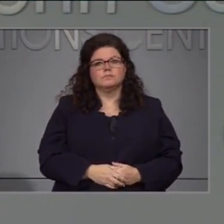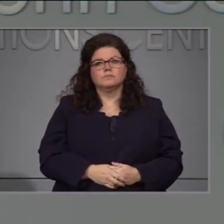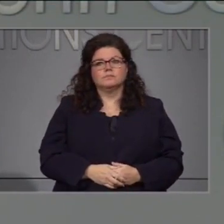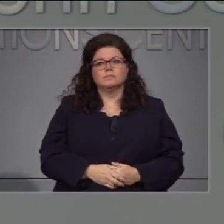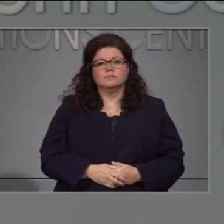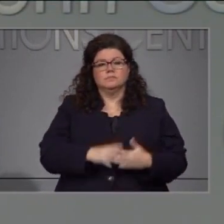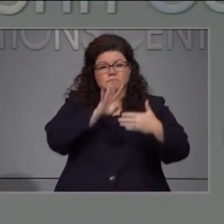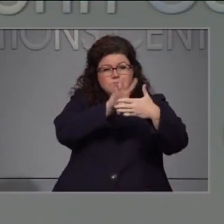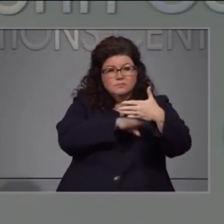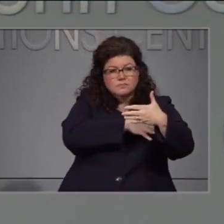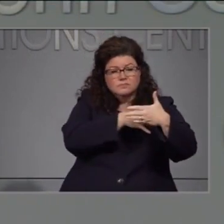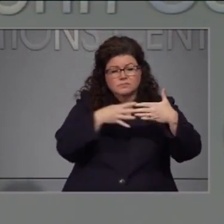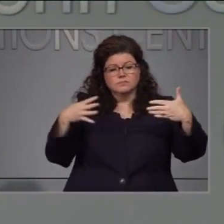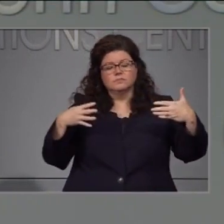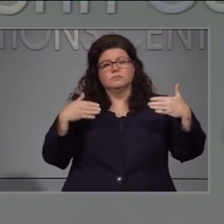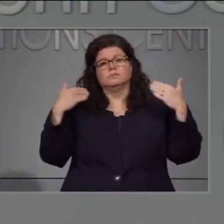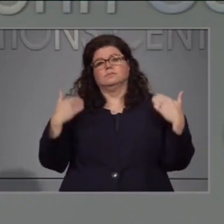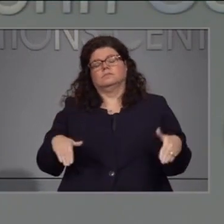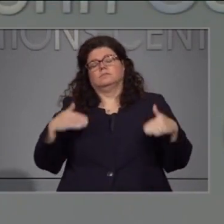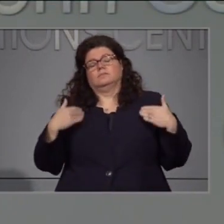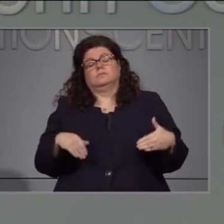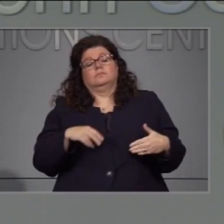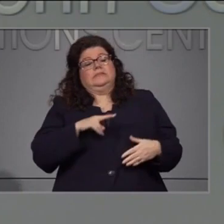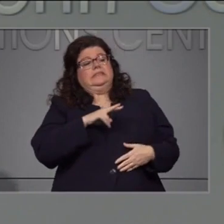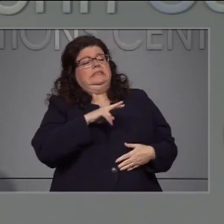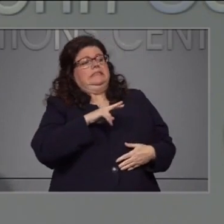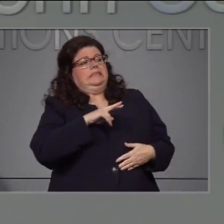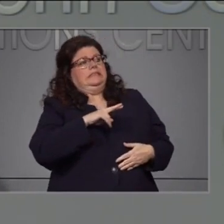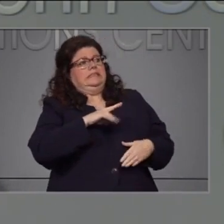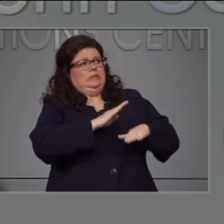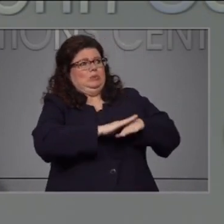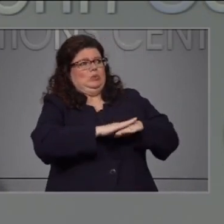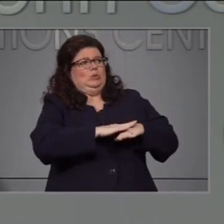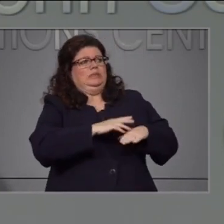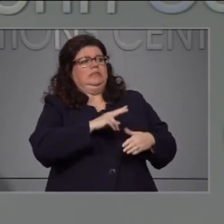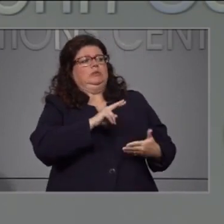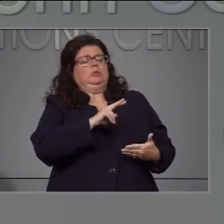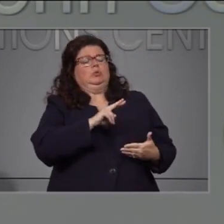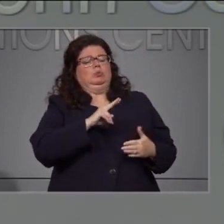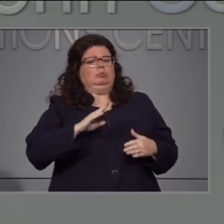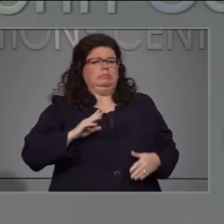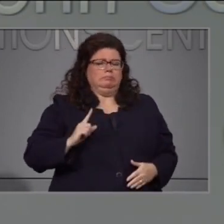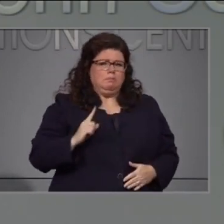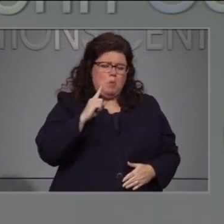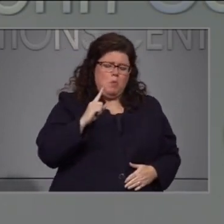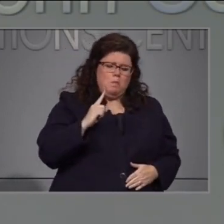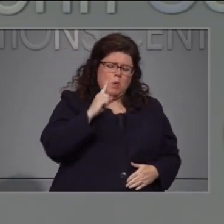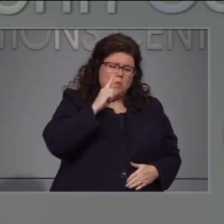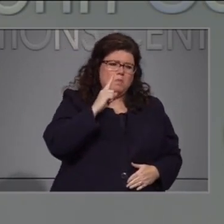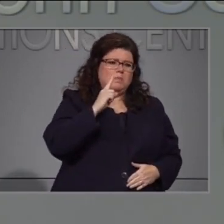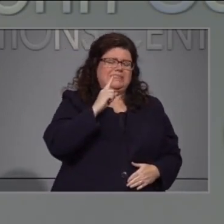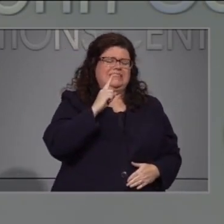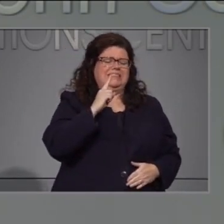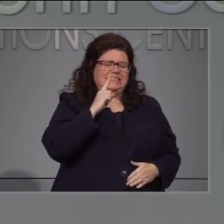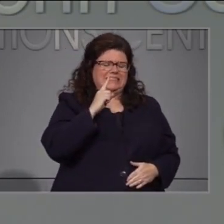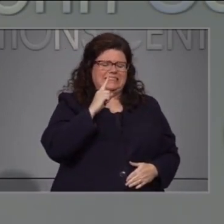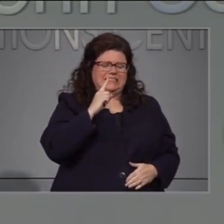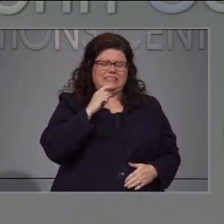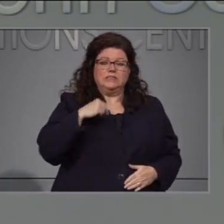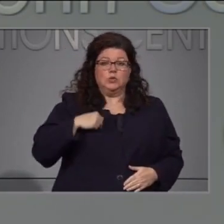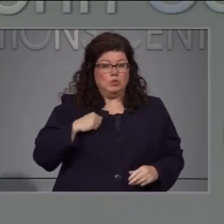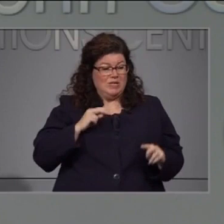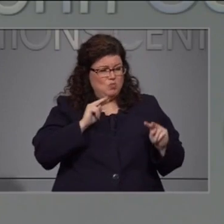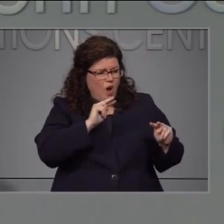stark warning, and we must pay attention. I'm concerned. As we've watched and studied